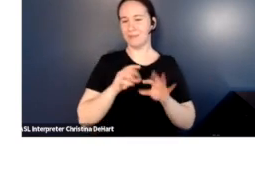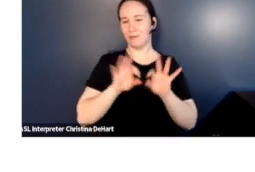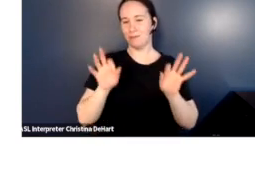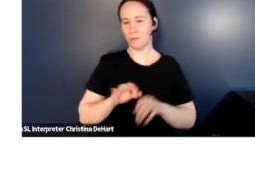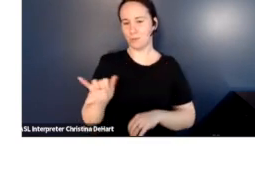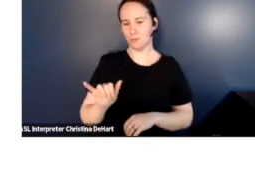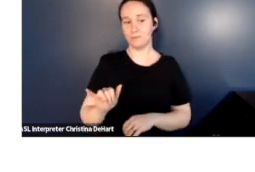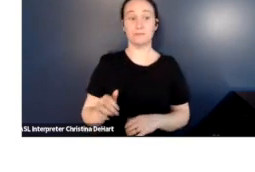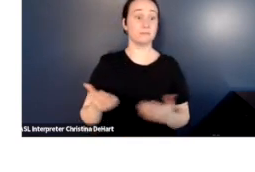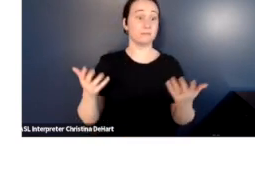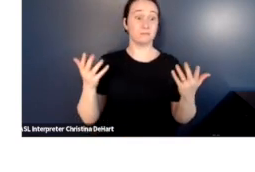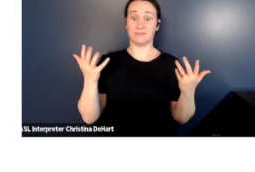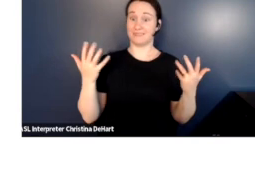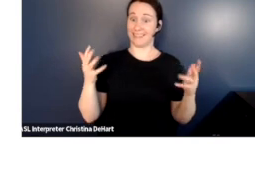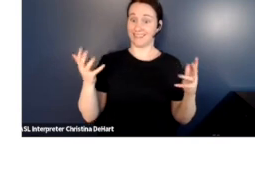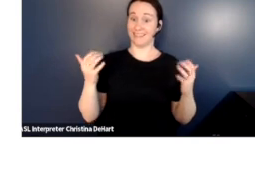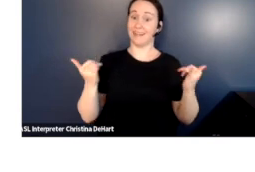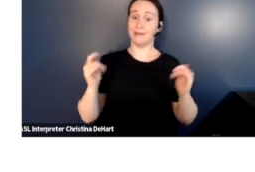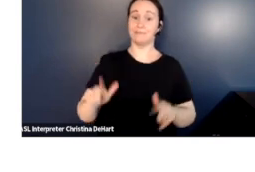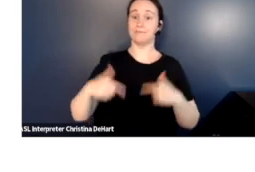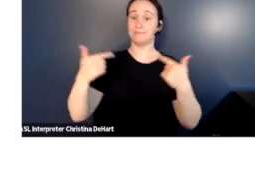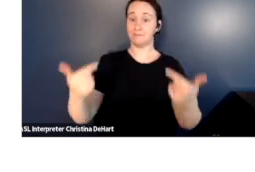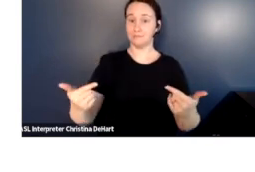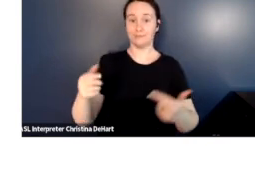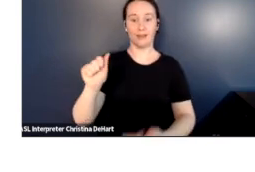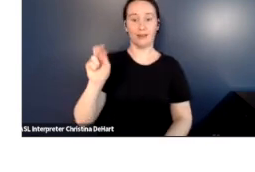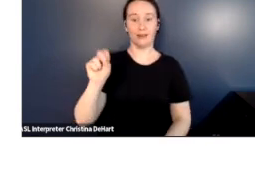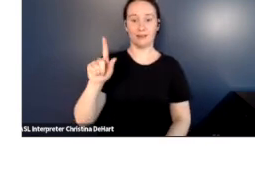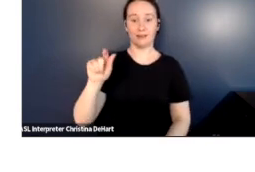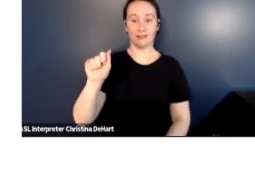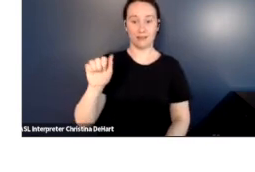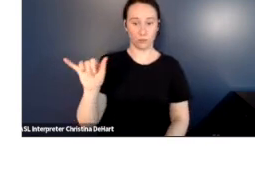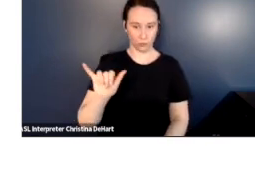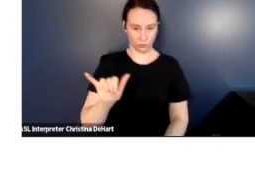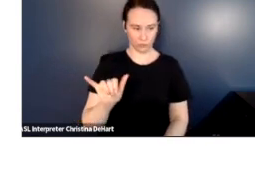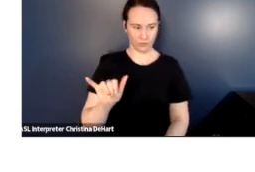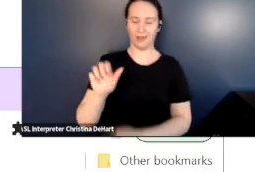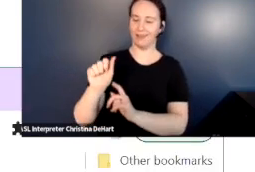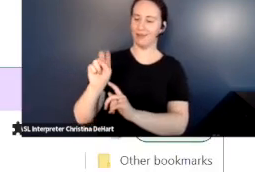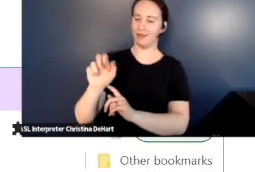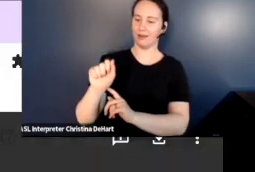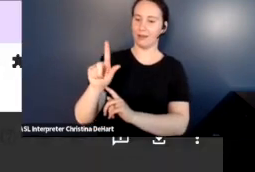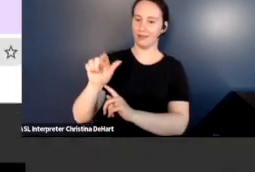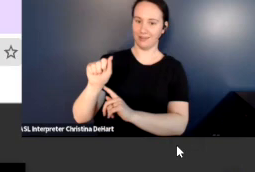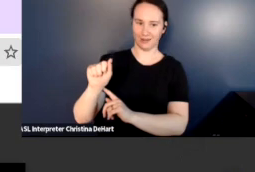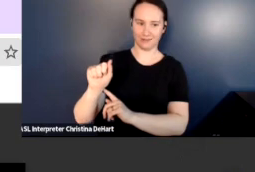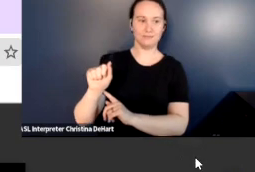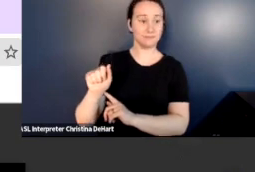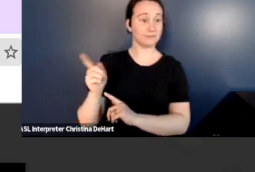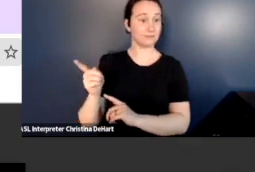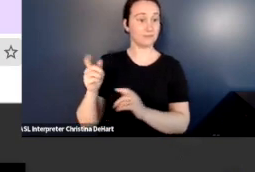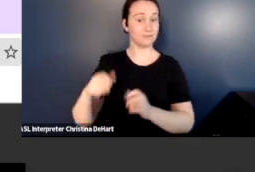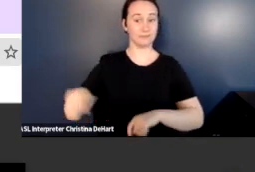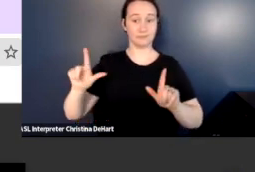So that's it. I'm going to hand it over to Analia as well, who can tee up the